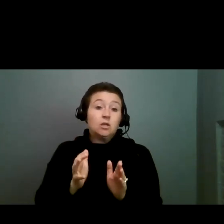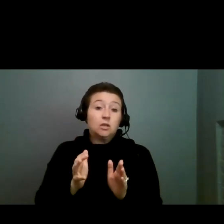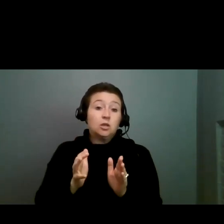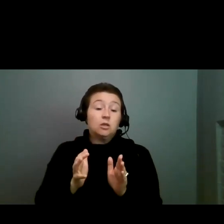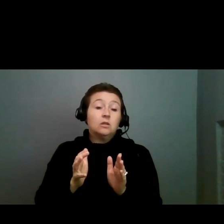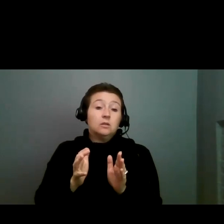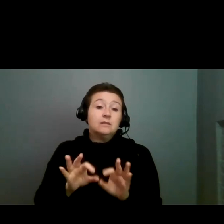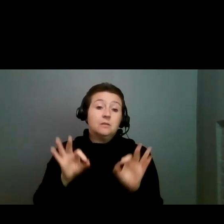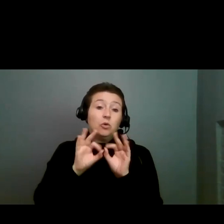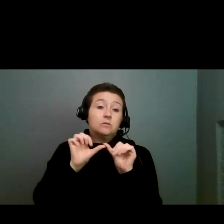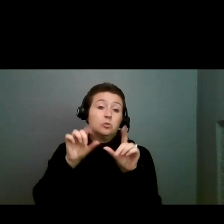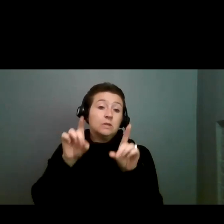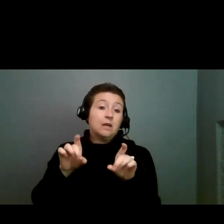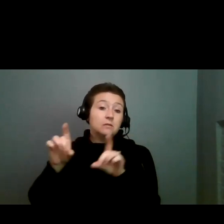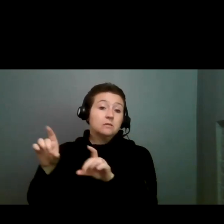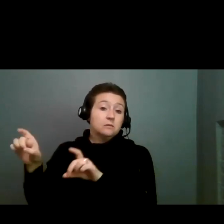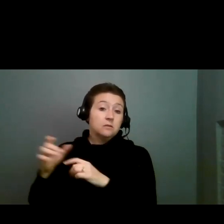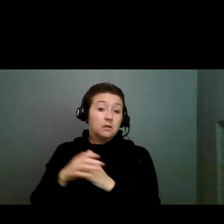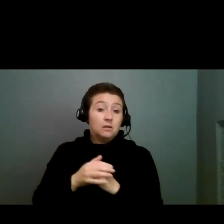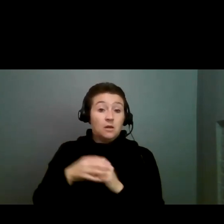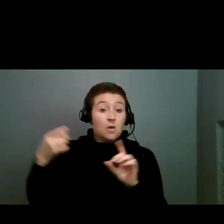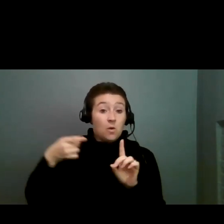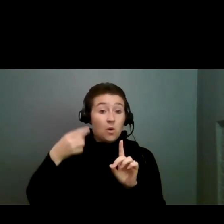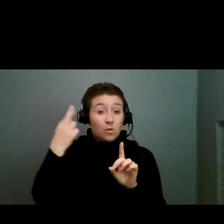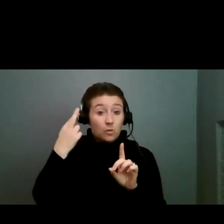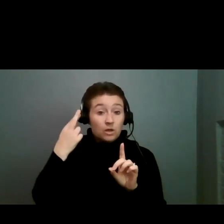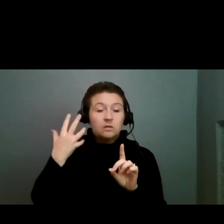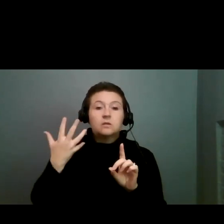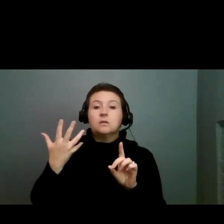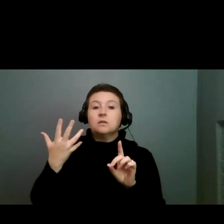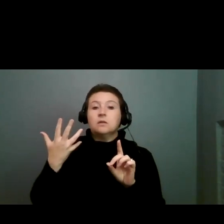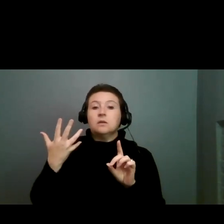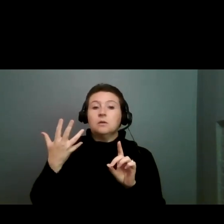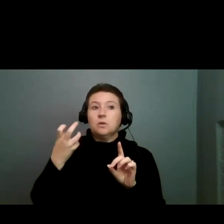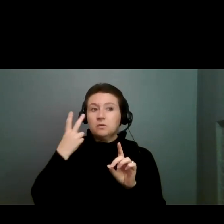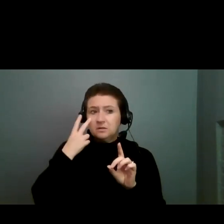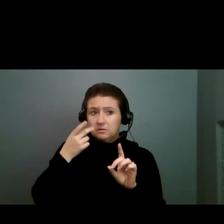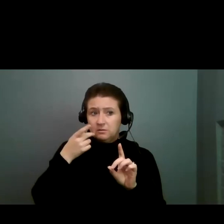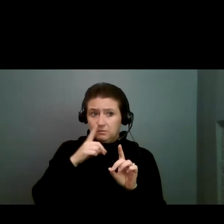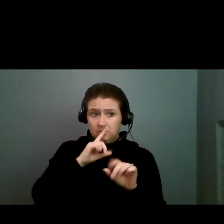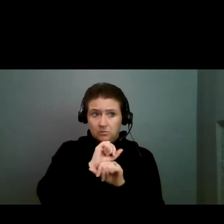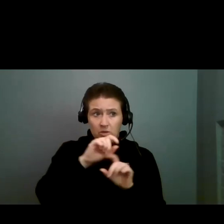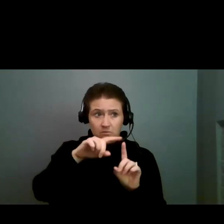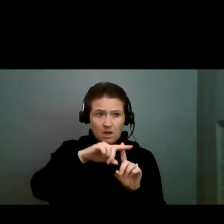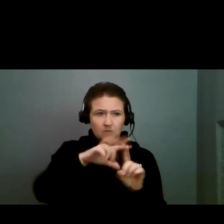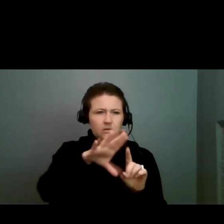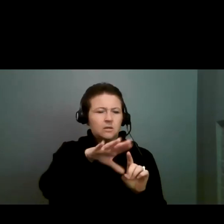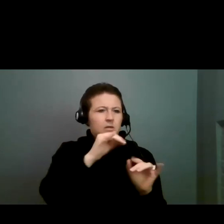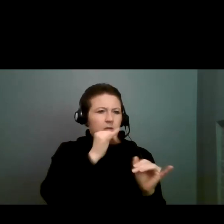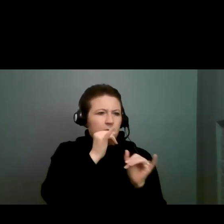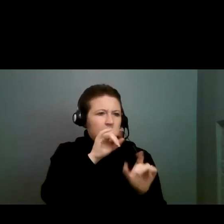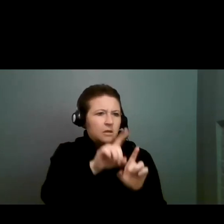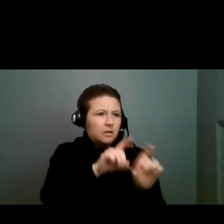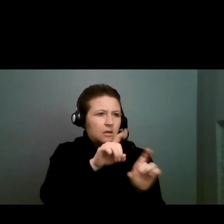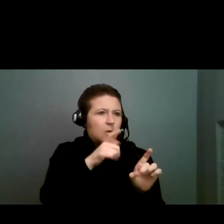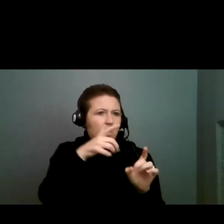The goal of this is so that we can find people who are test positive, interview them, find out